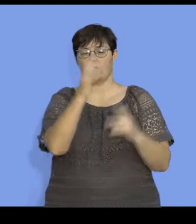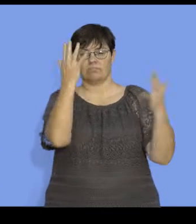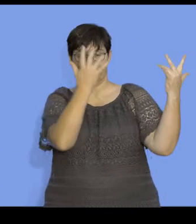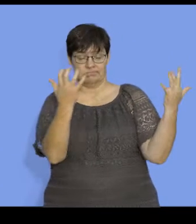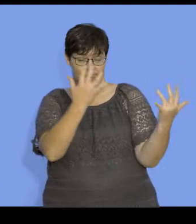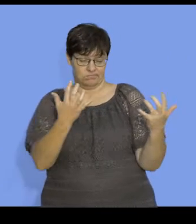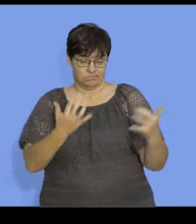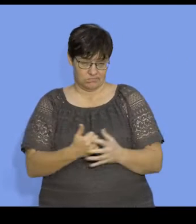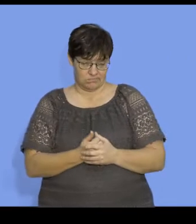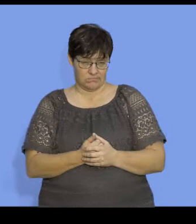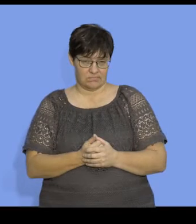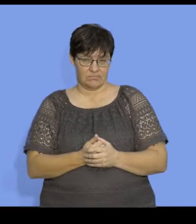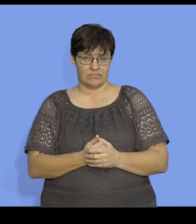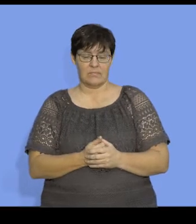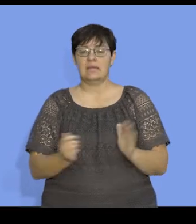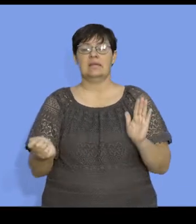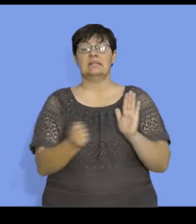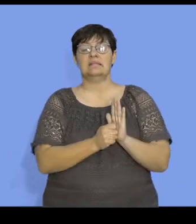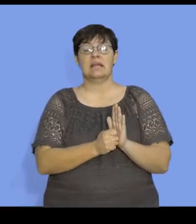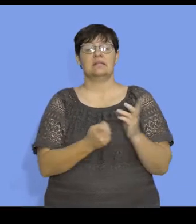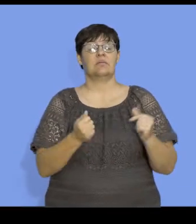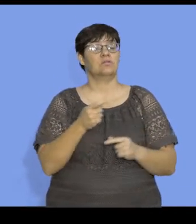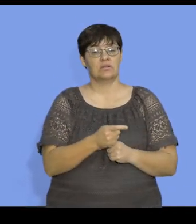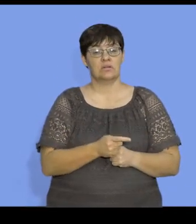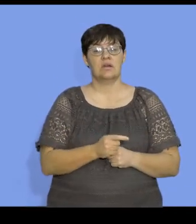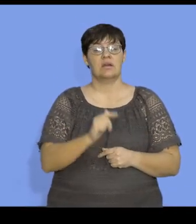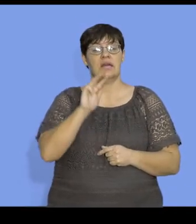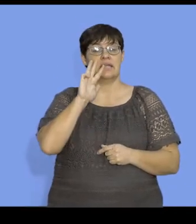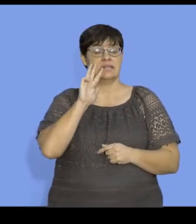look at this calculation. Our sales figure is